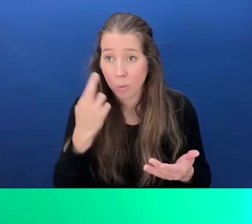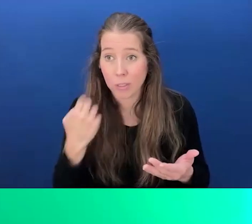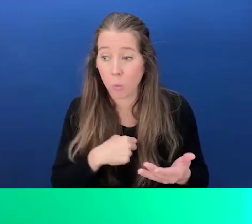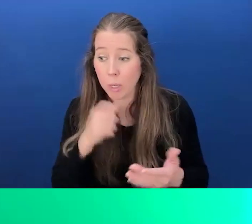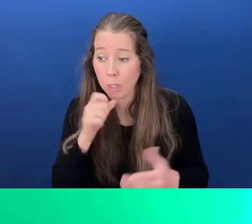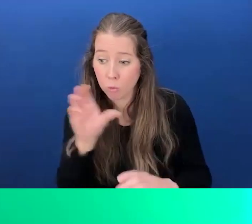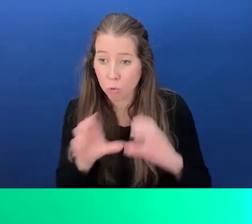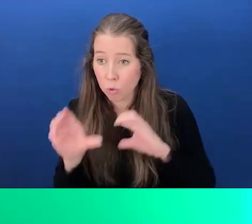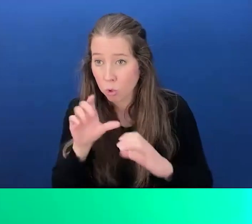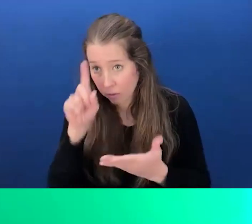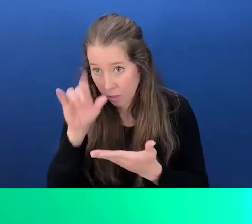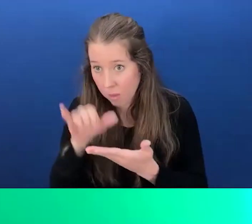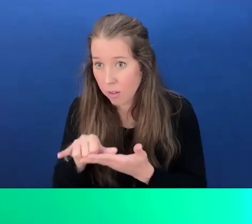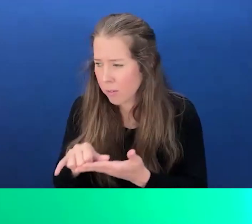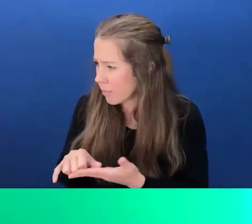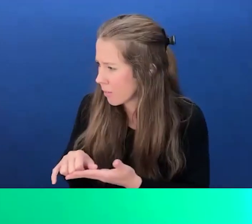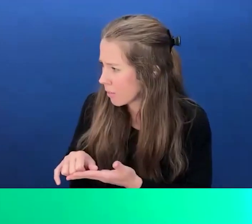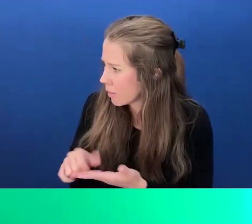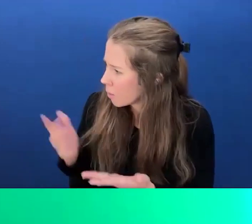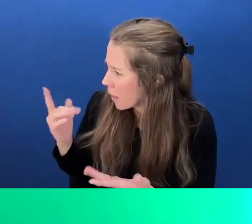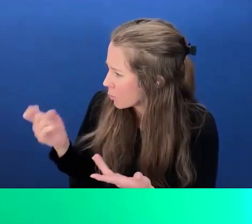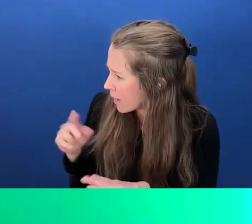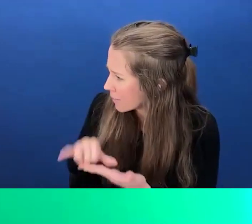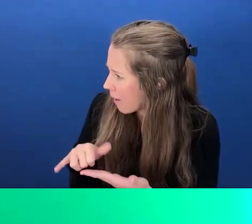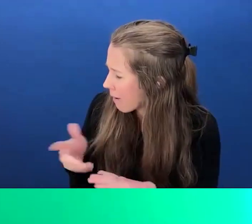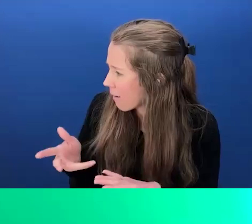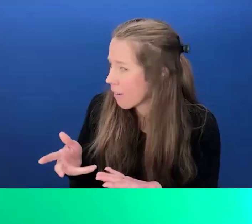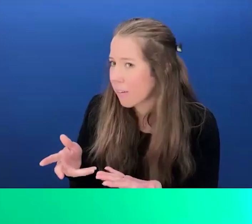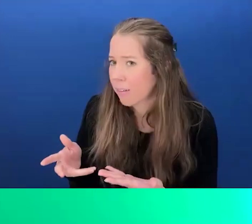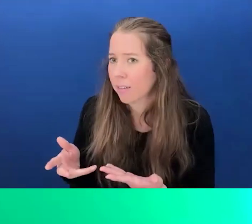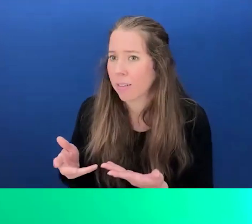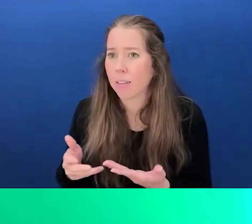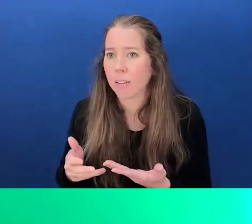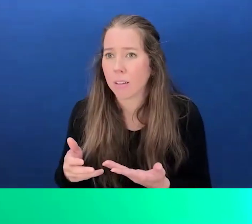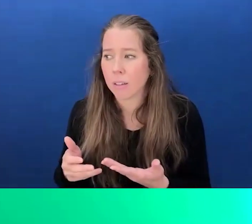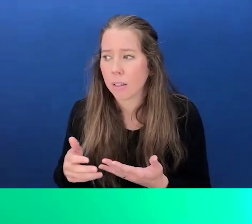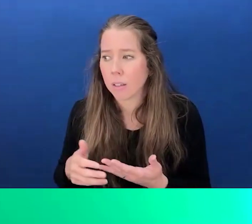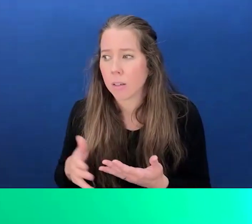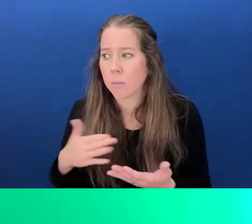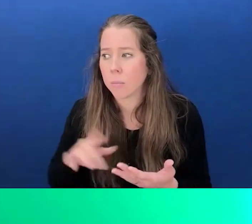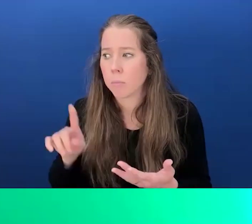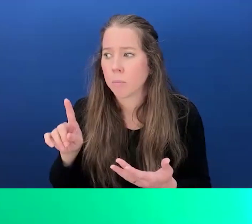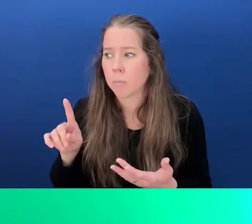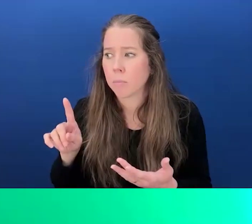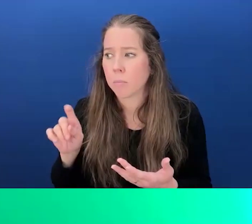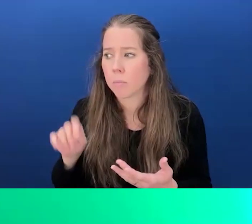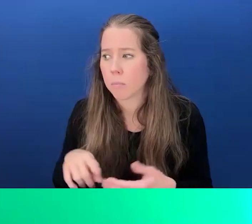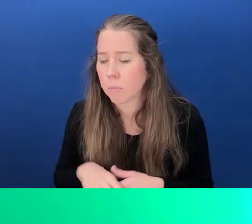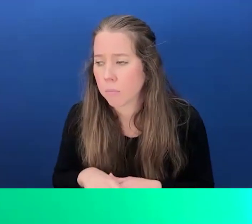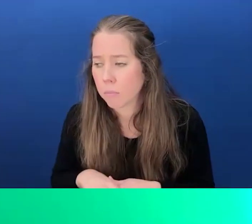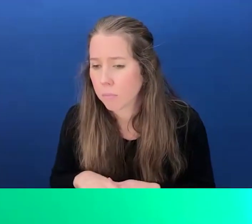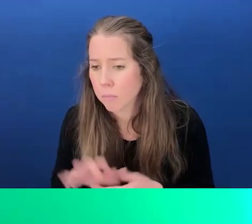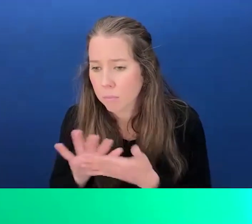already knew the answer to that. Well, then why'd you ask? No, sorry. Scaffold. Here's my question. Then here's